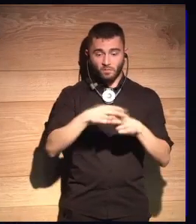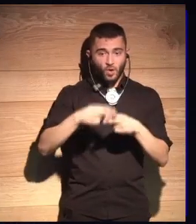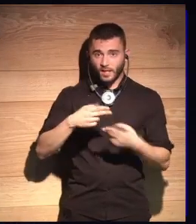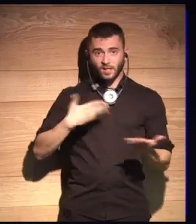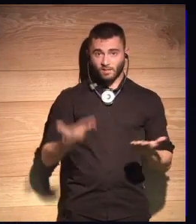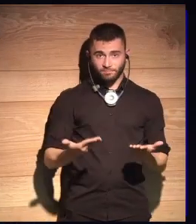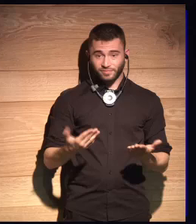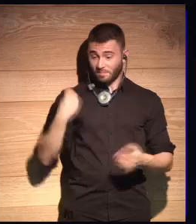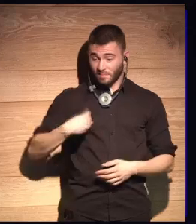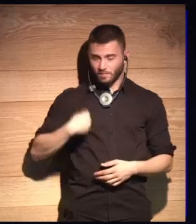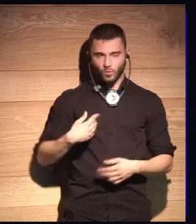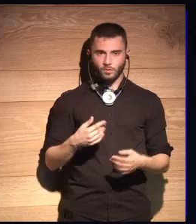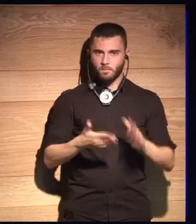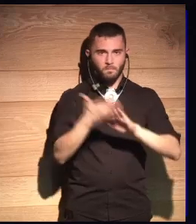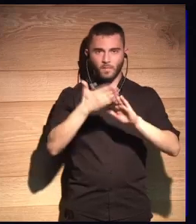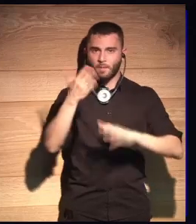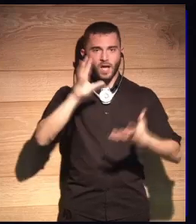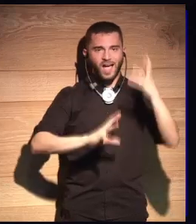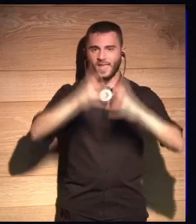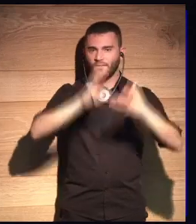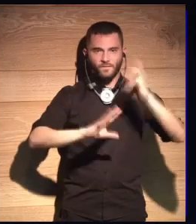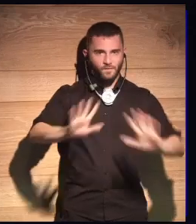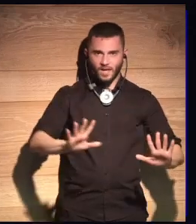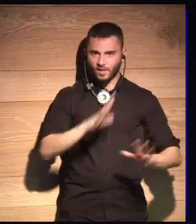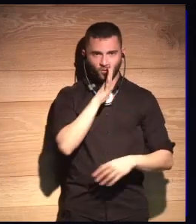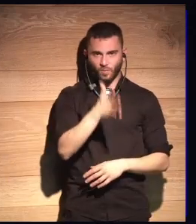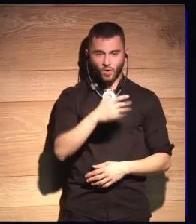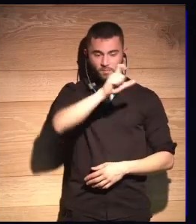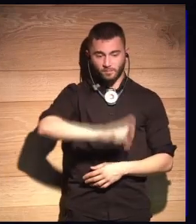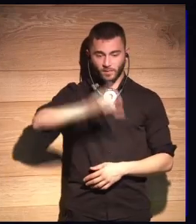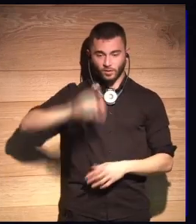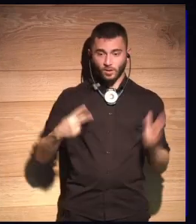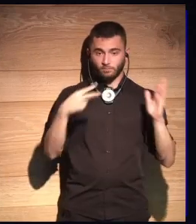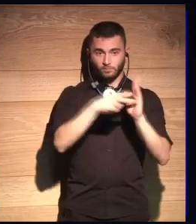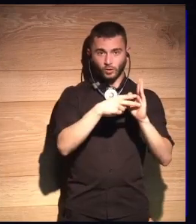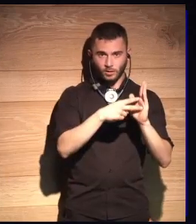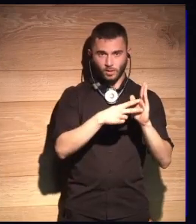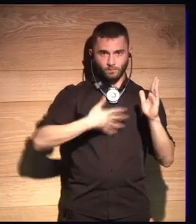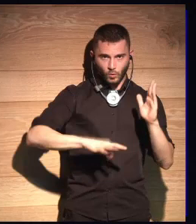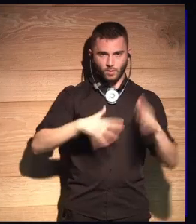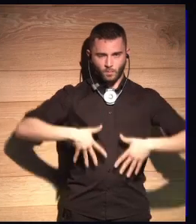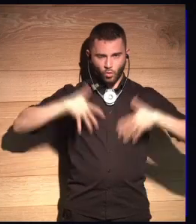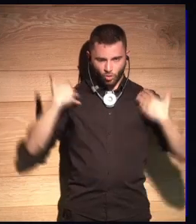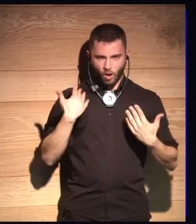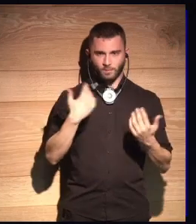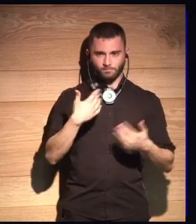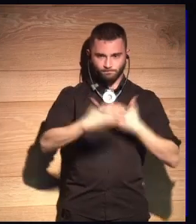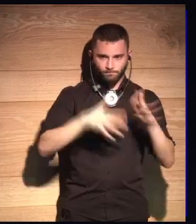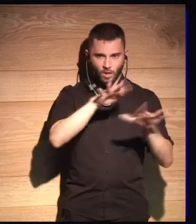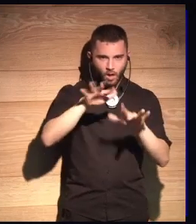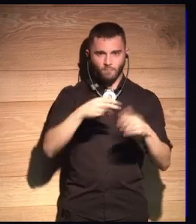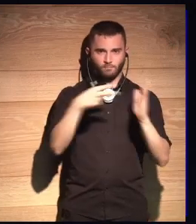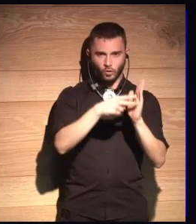because people can be engaged by all sorts of different things and emotions and forms of content and so on. I mean, I think that one thing